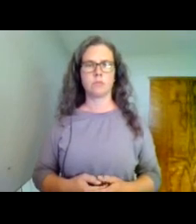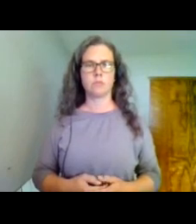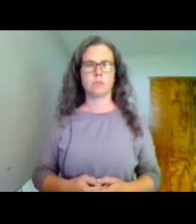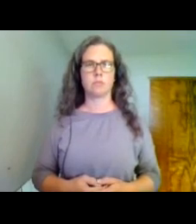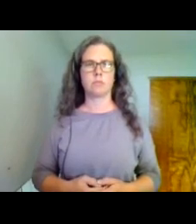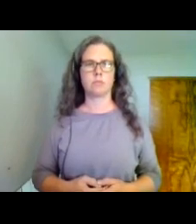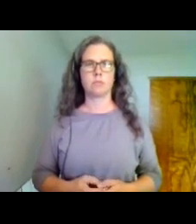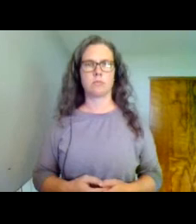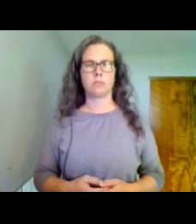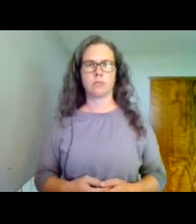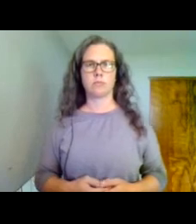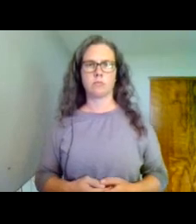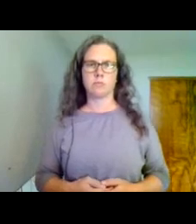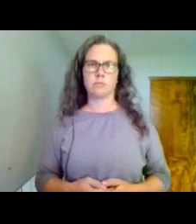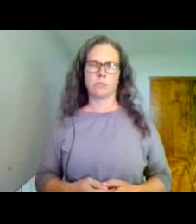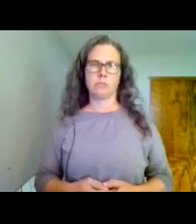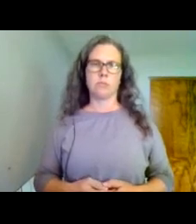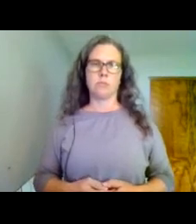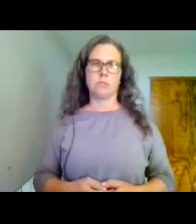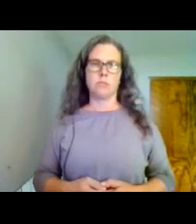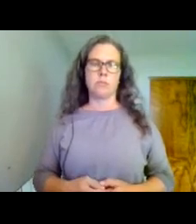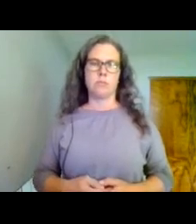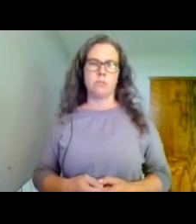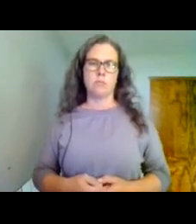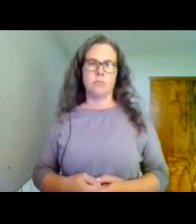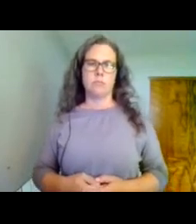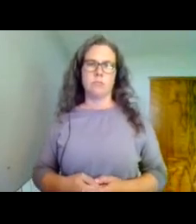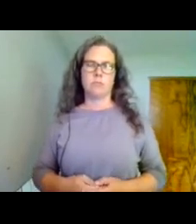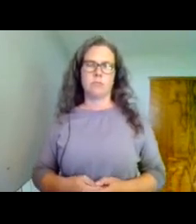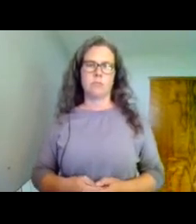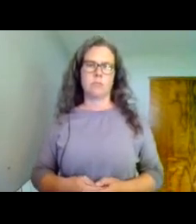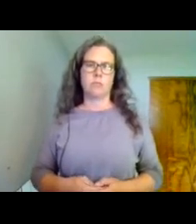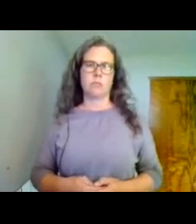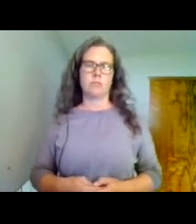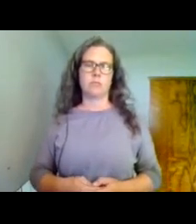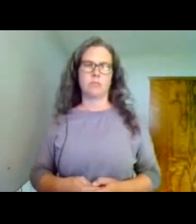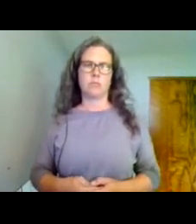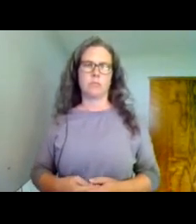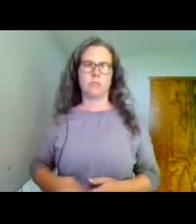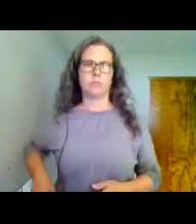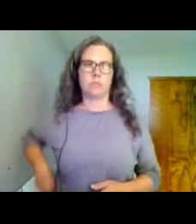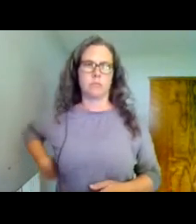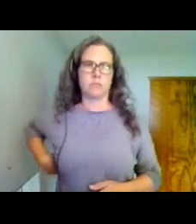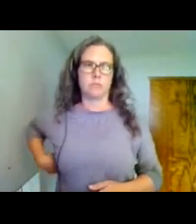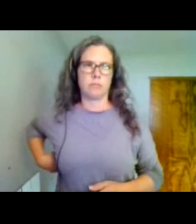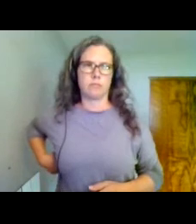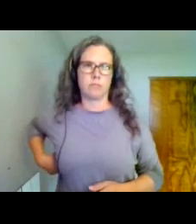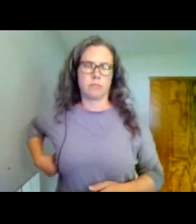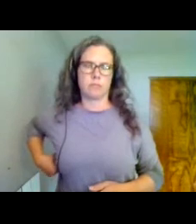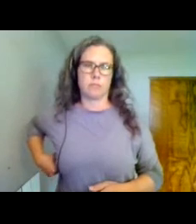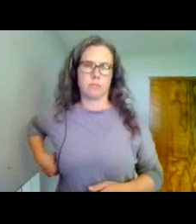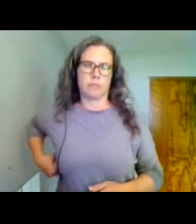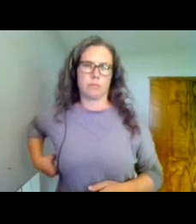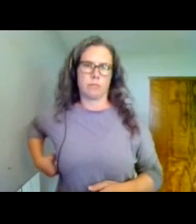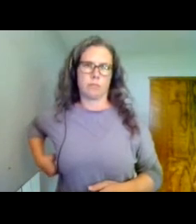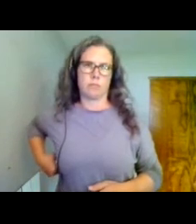that. When you are done with the sock, typically the nice thing about it